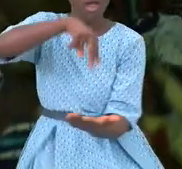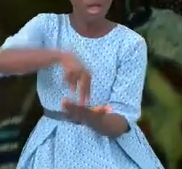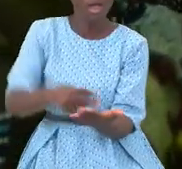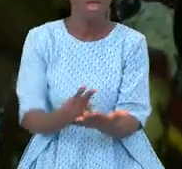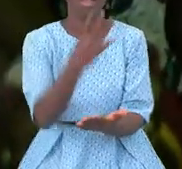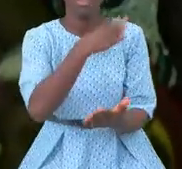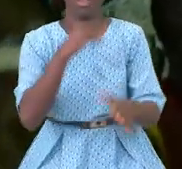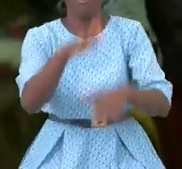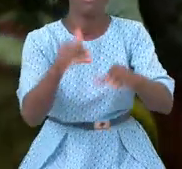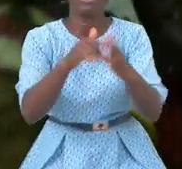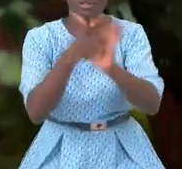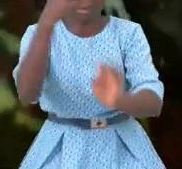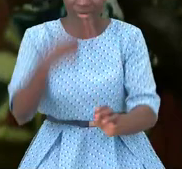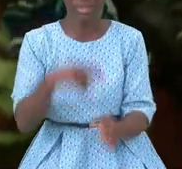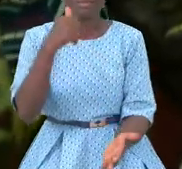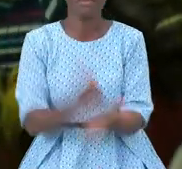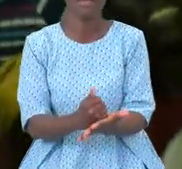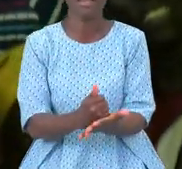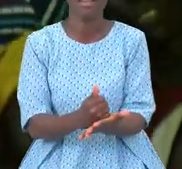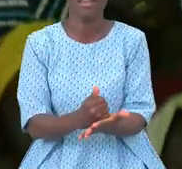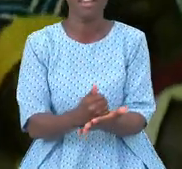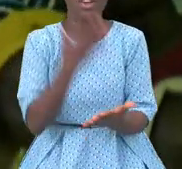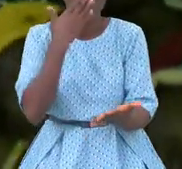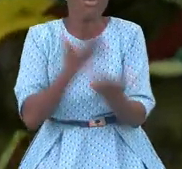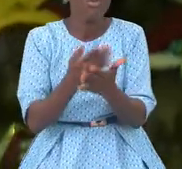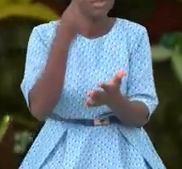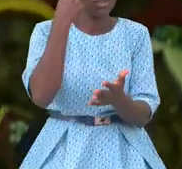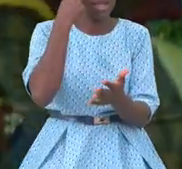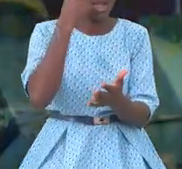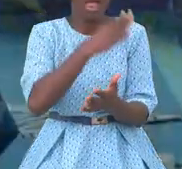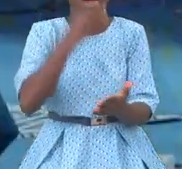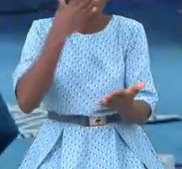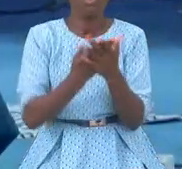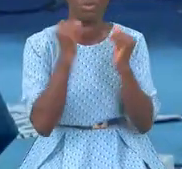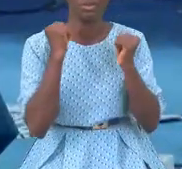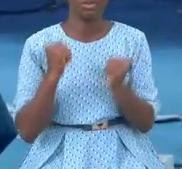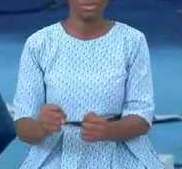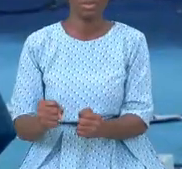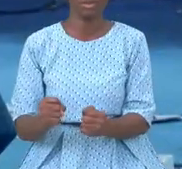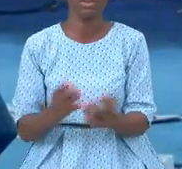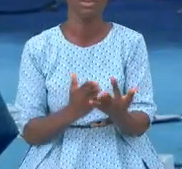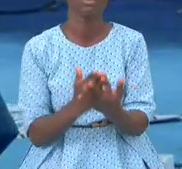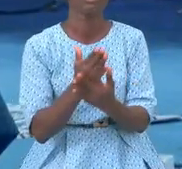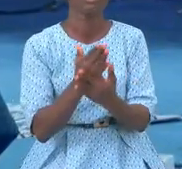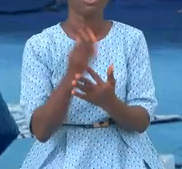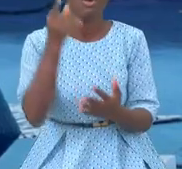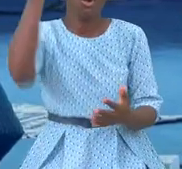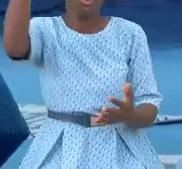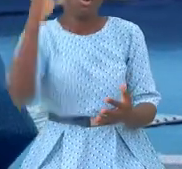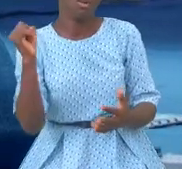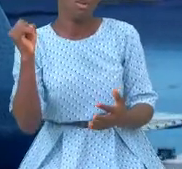Good sight and good strength through God's amazing grace. Look at